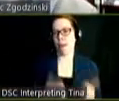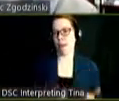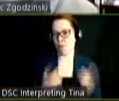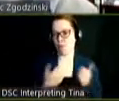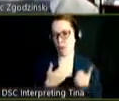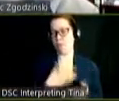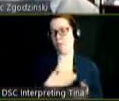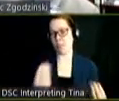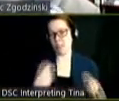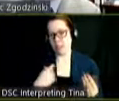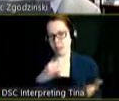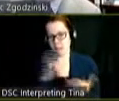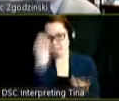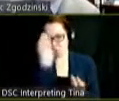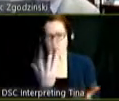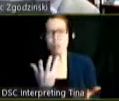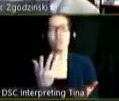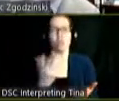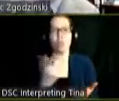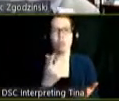We're eventually probably going to get